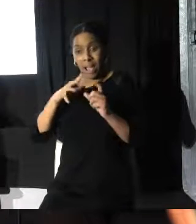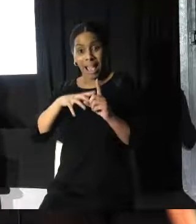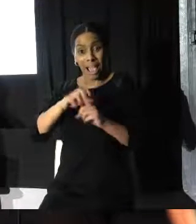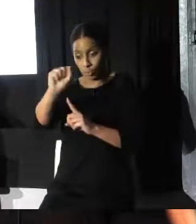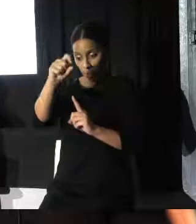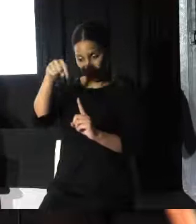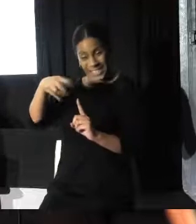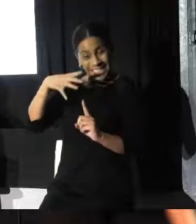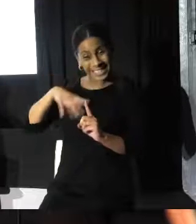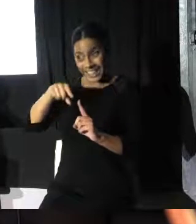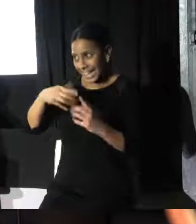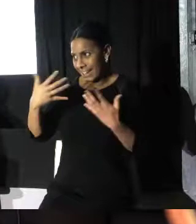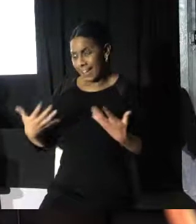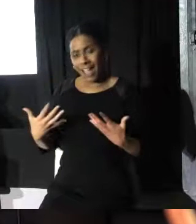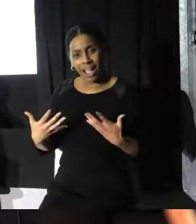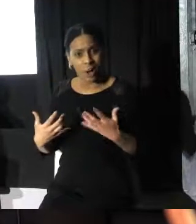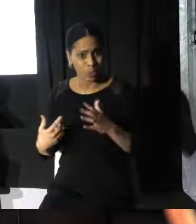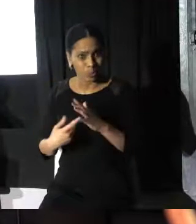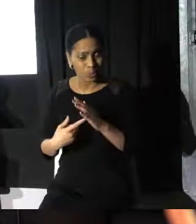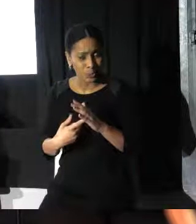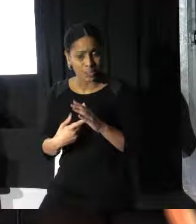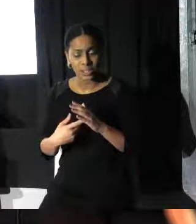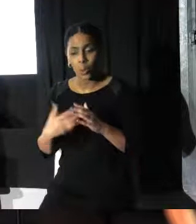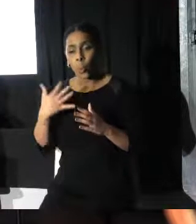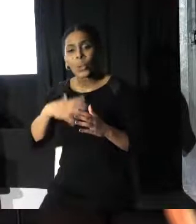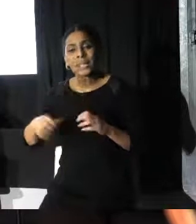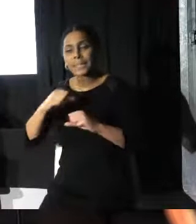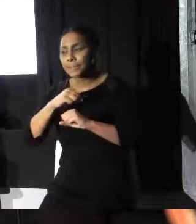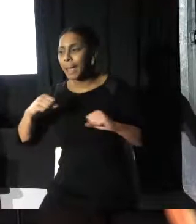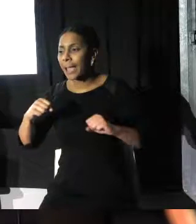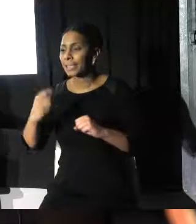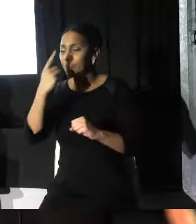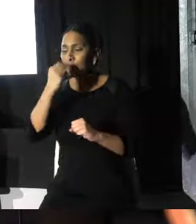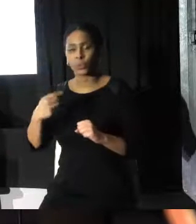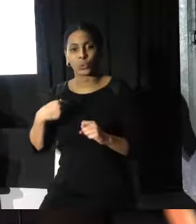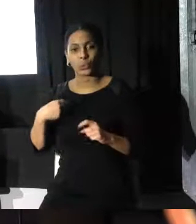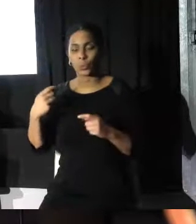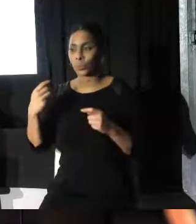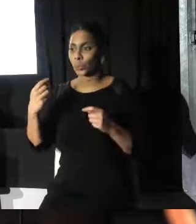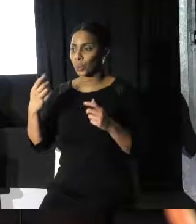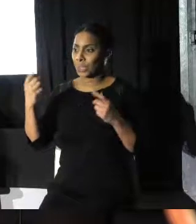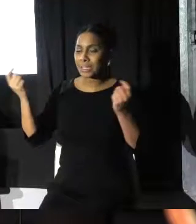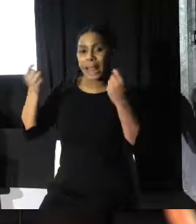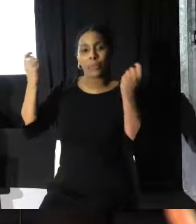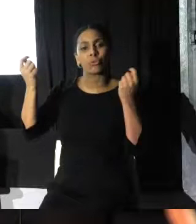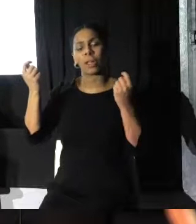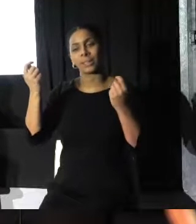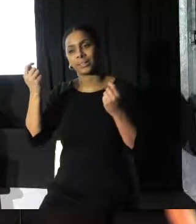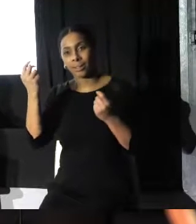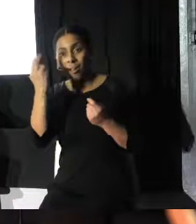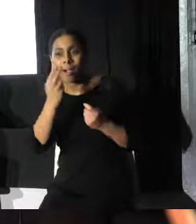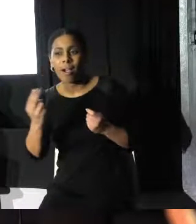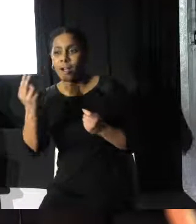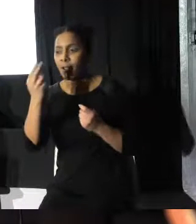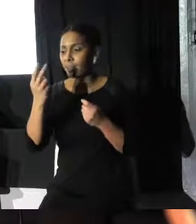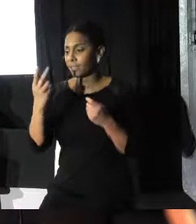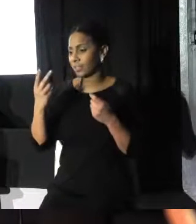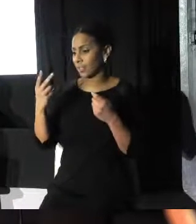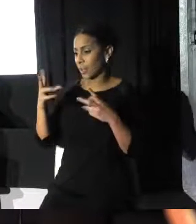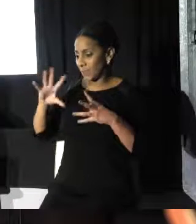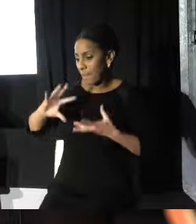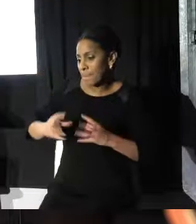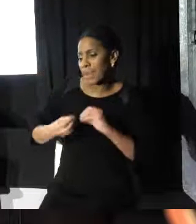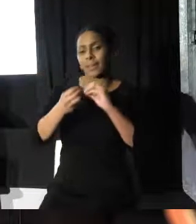need, absolutely crucially, these spaces where we can celebrate art, ways of making, ways of seeing, ways of